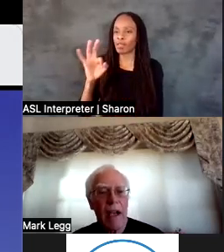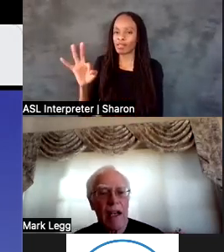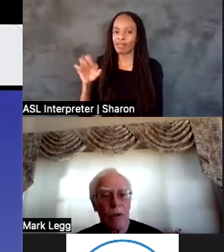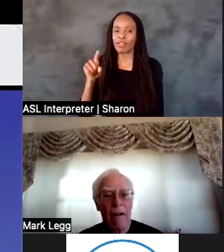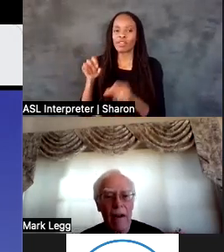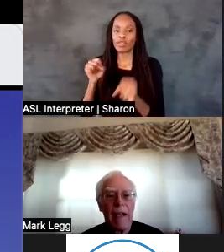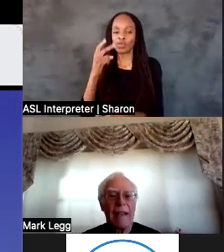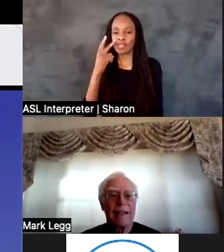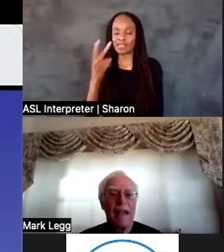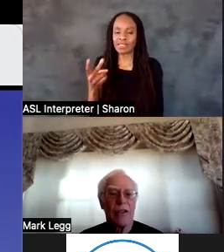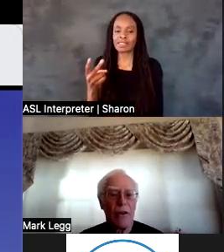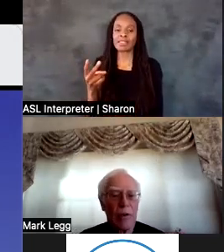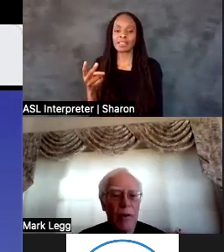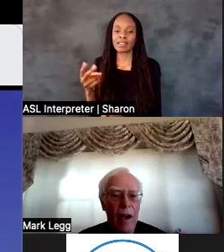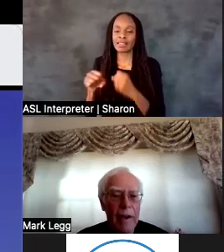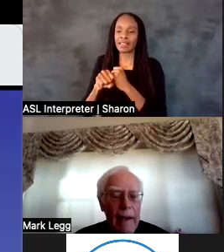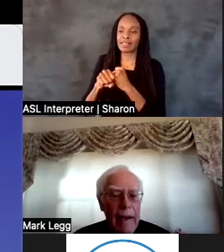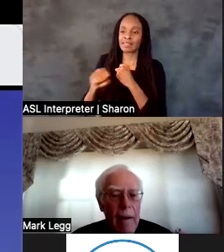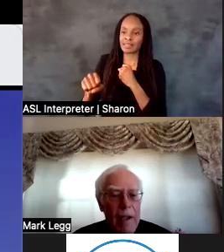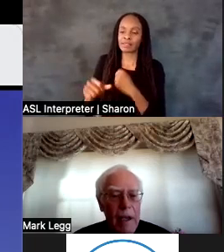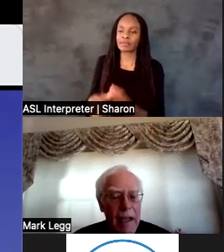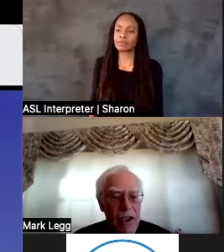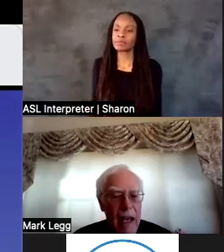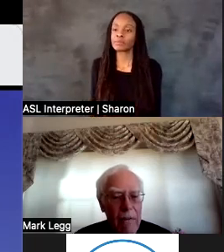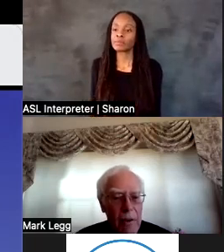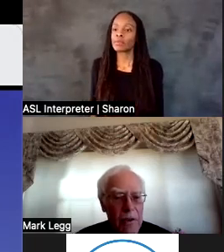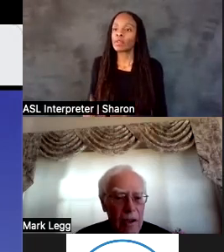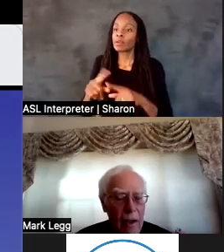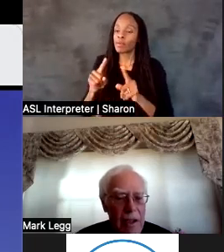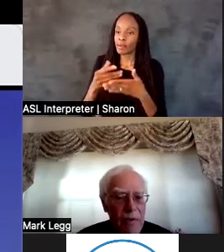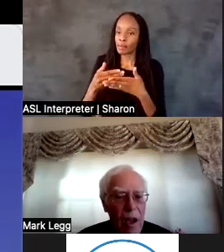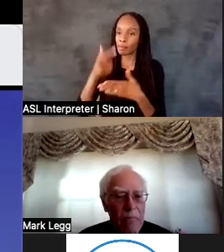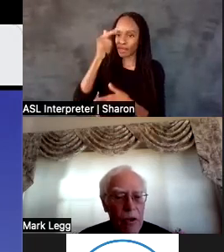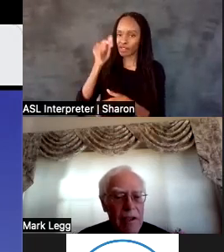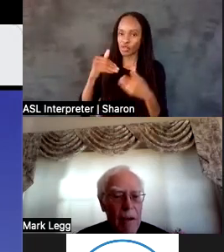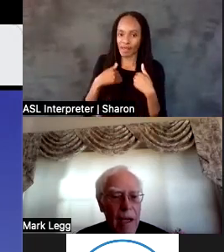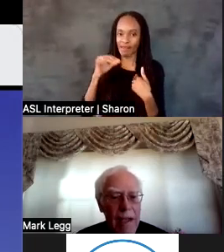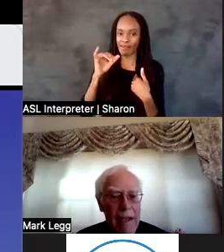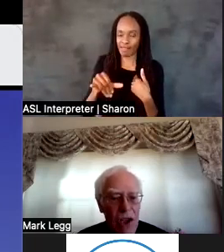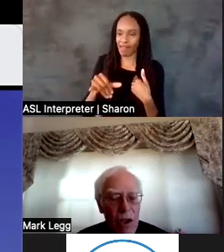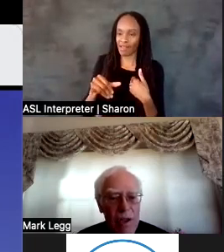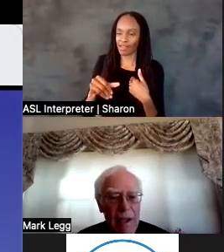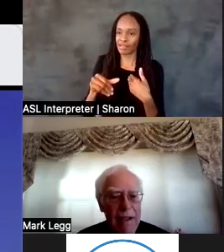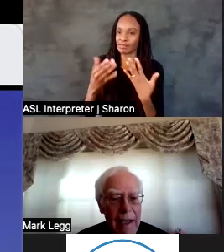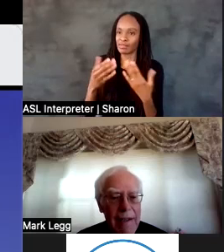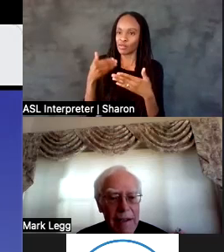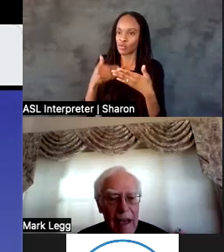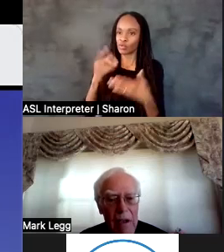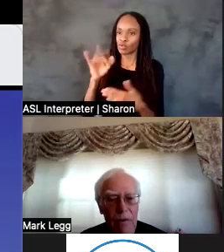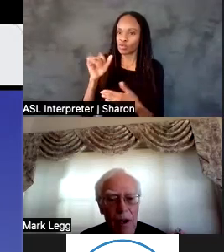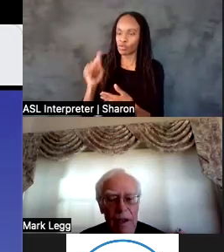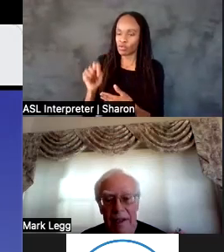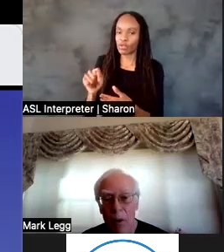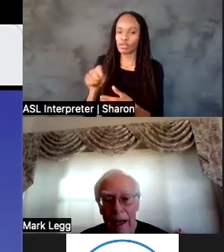basin and range where you have the extension, the normal faulting. But because you have those along this fault where a slight bend is, that shows us that yes, the